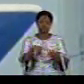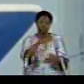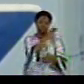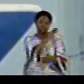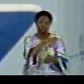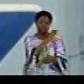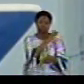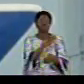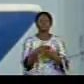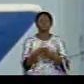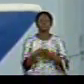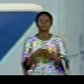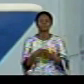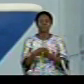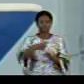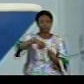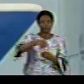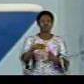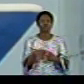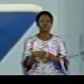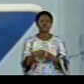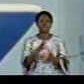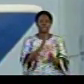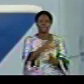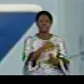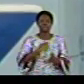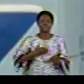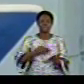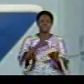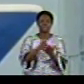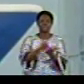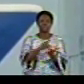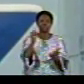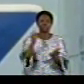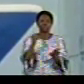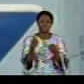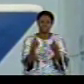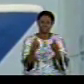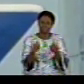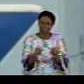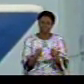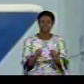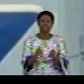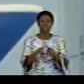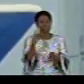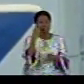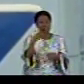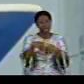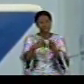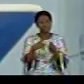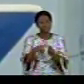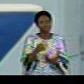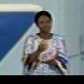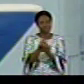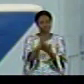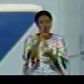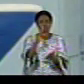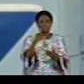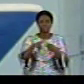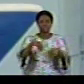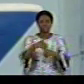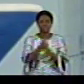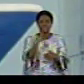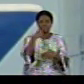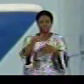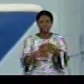medical people tried to see how to make the blood to stop flowing. But the